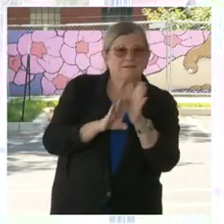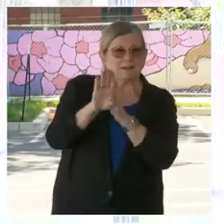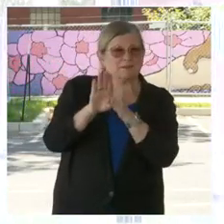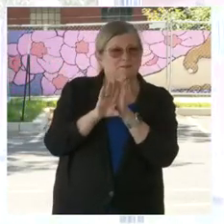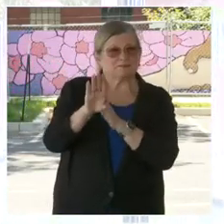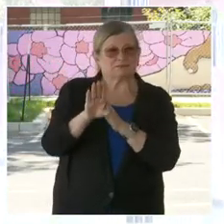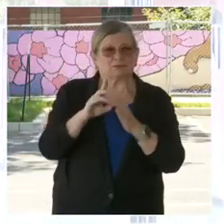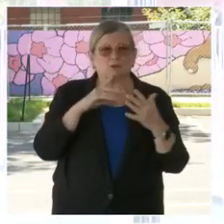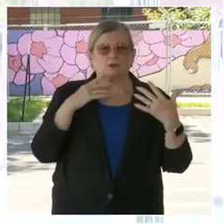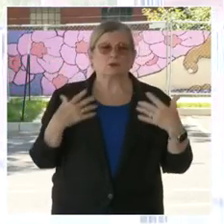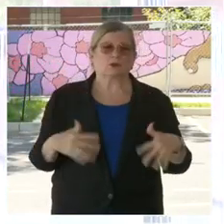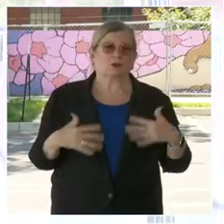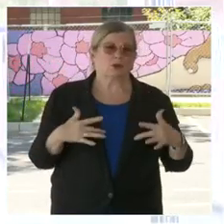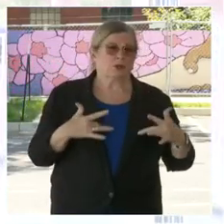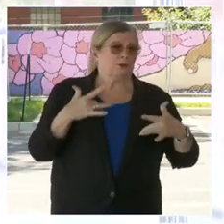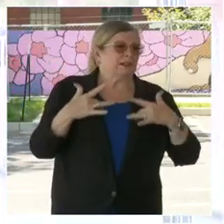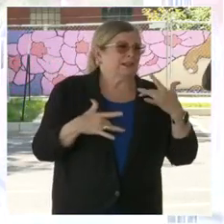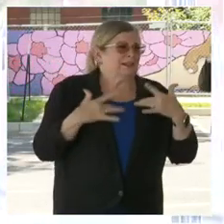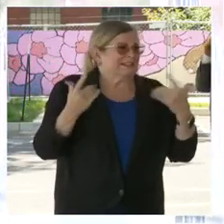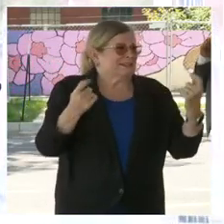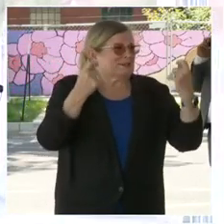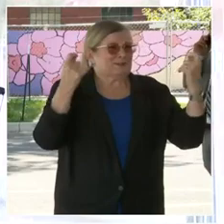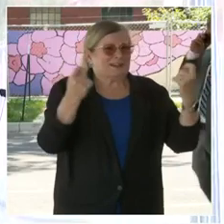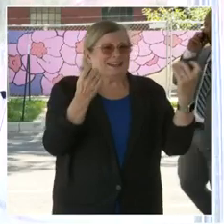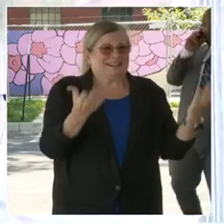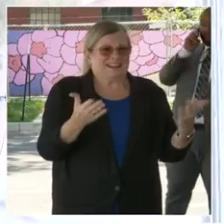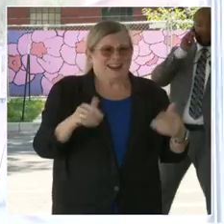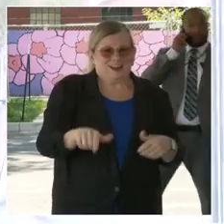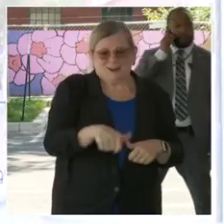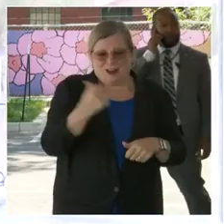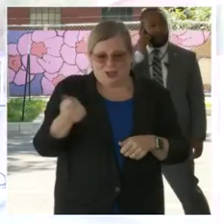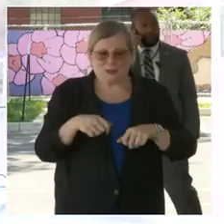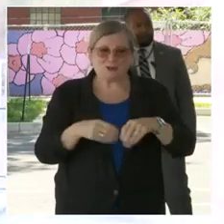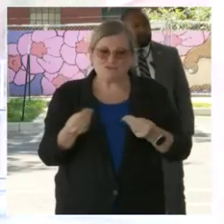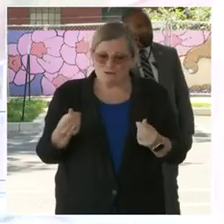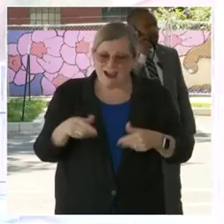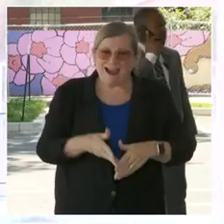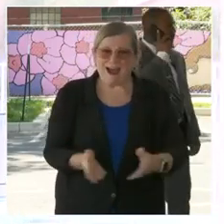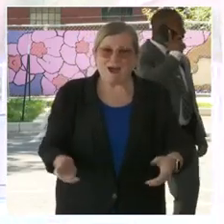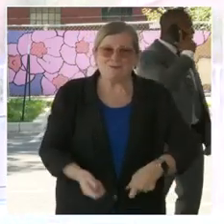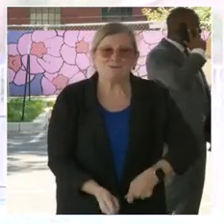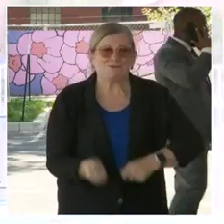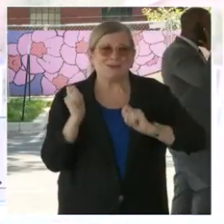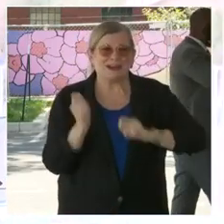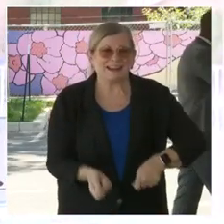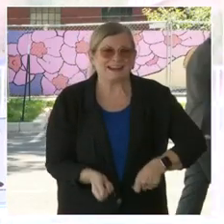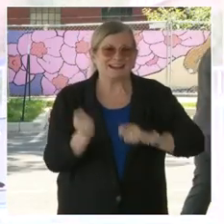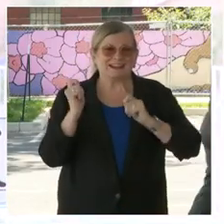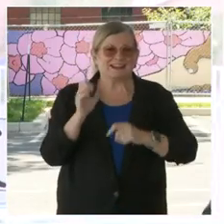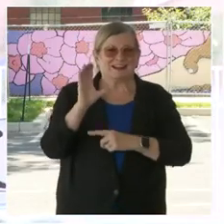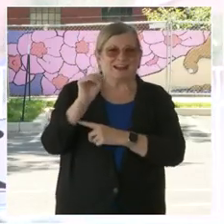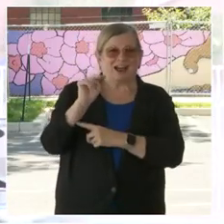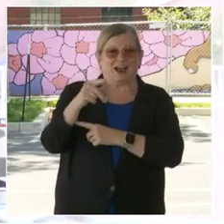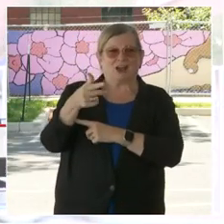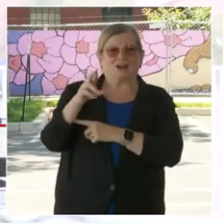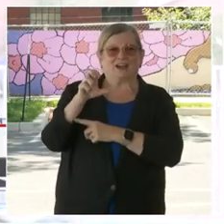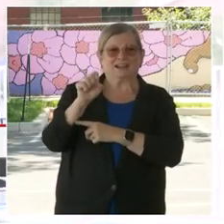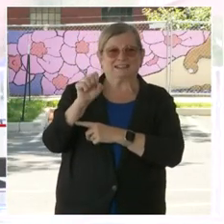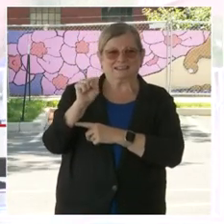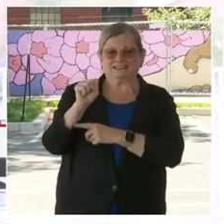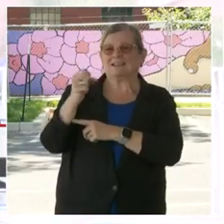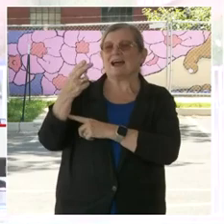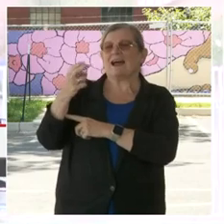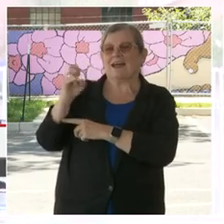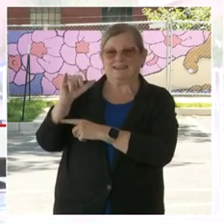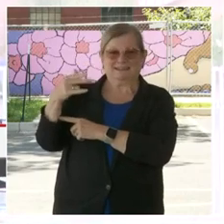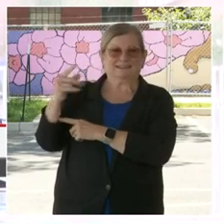to celebrate another groundbreaking for our Congress Heights residents under the leadership of Mayor